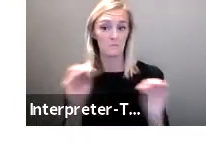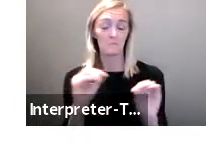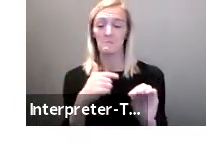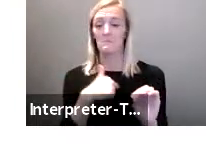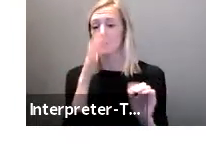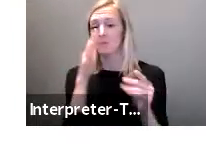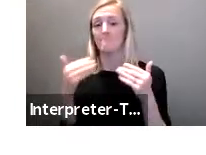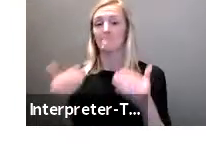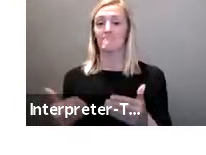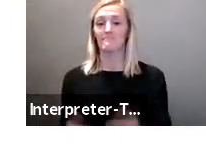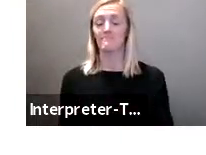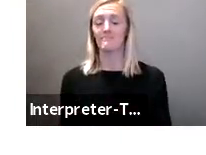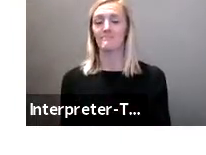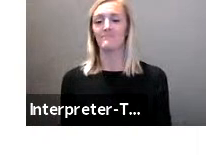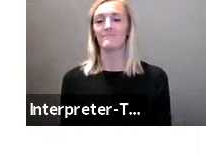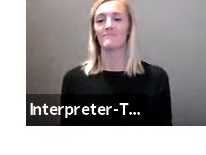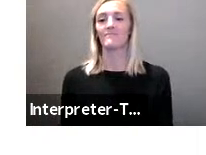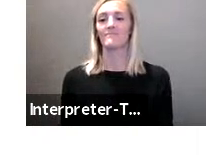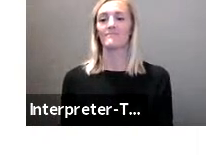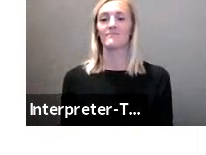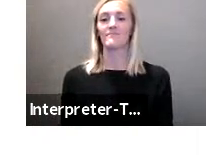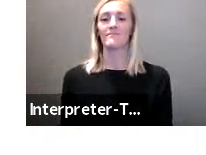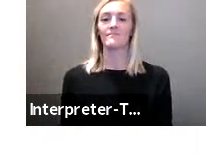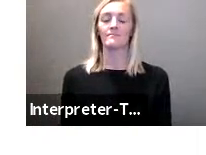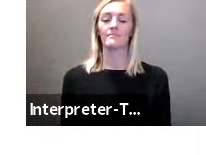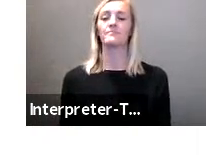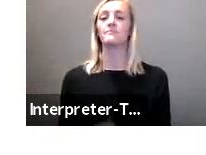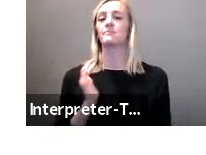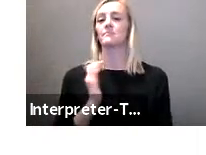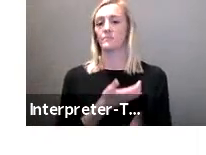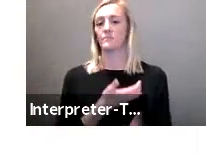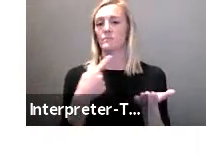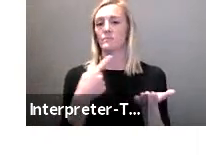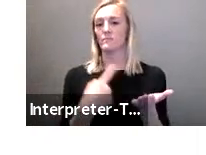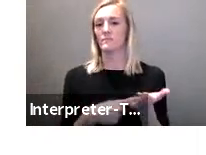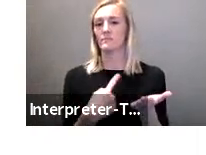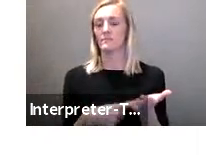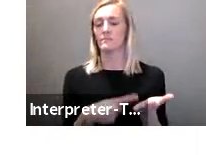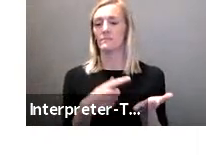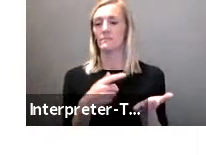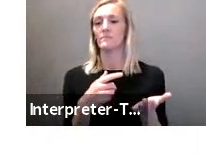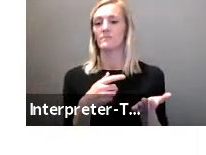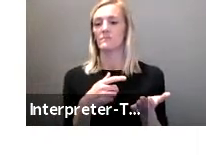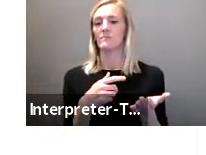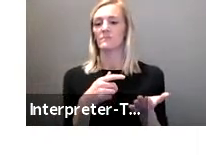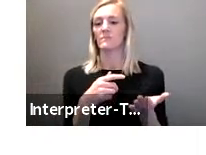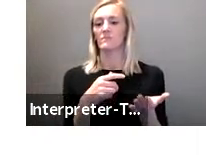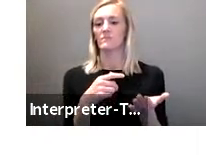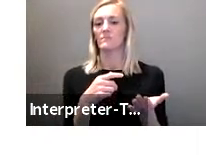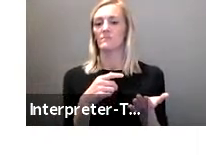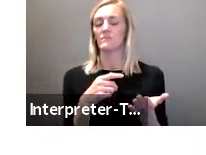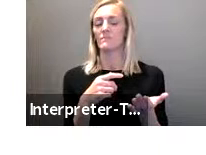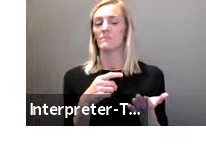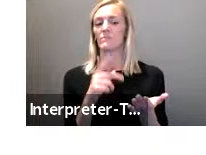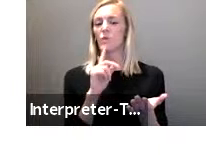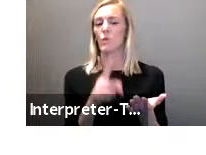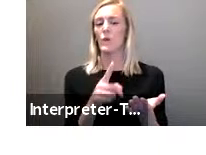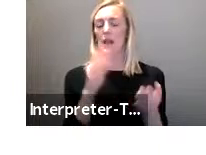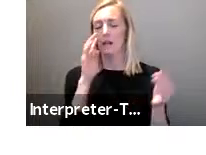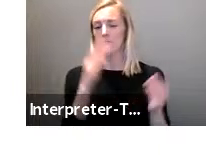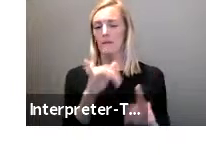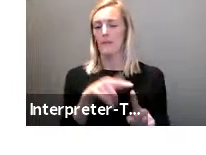plow ahead. All right, our discussion revolved kind of around this question of like, is it individual or